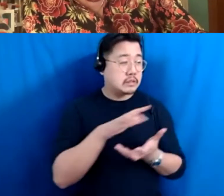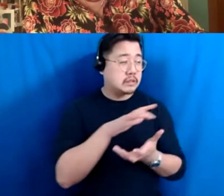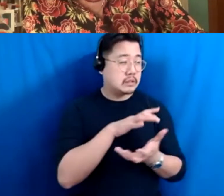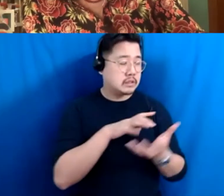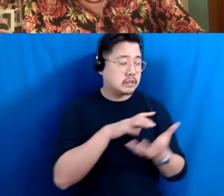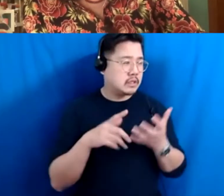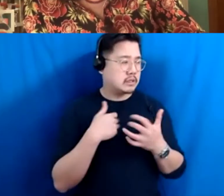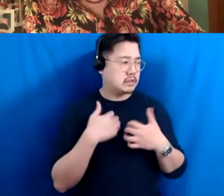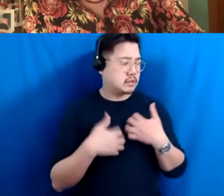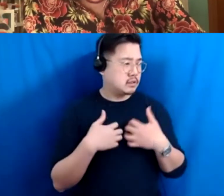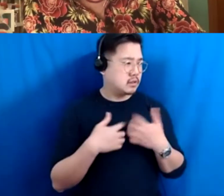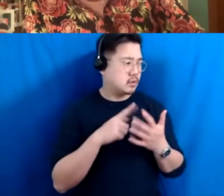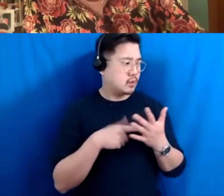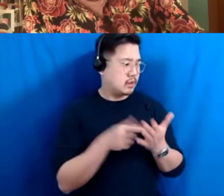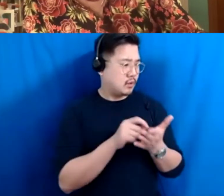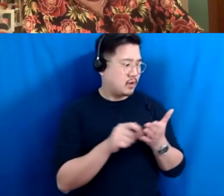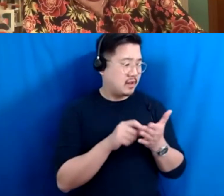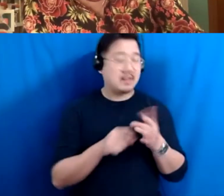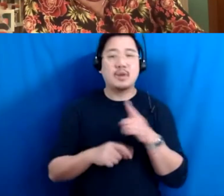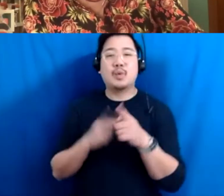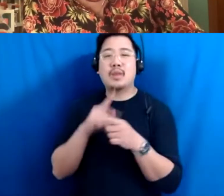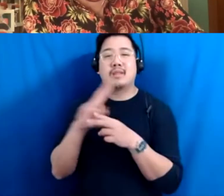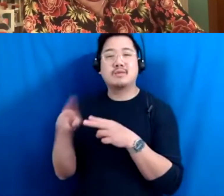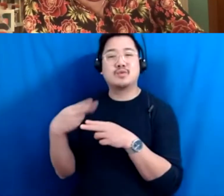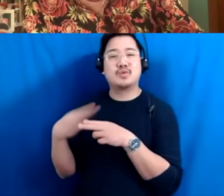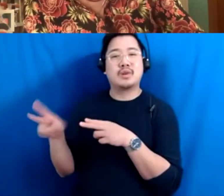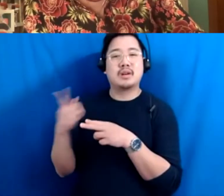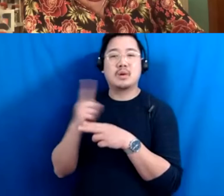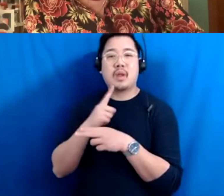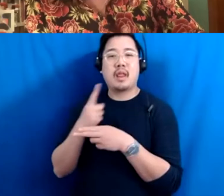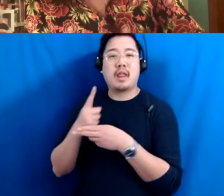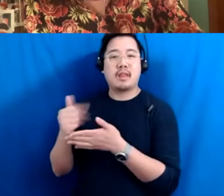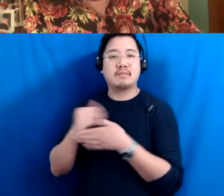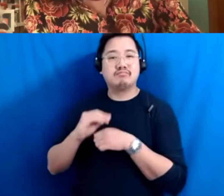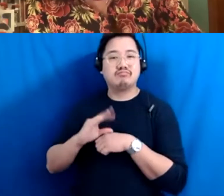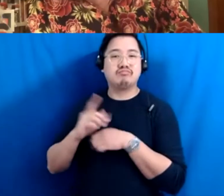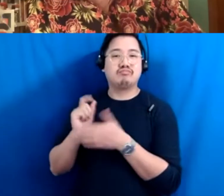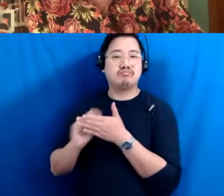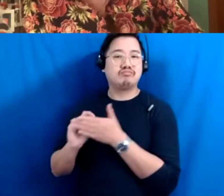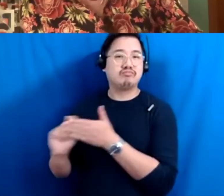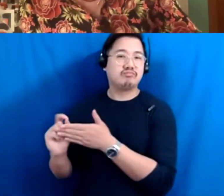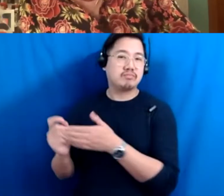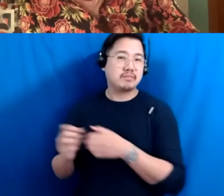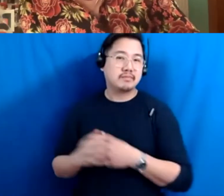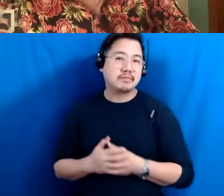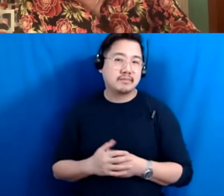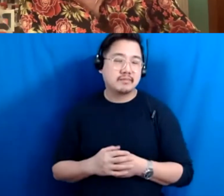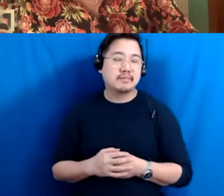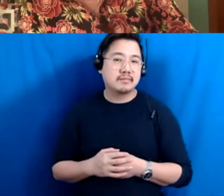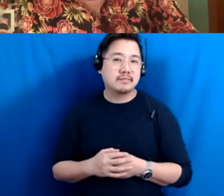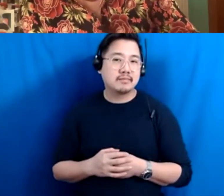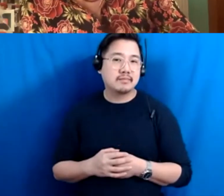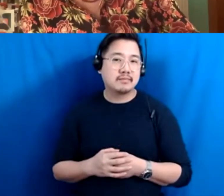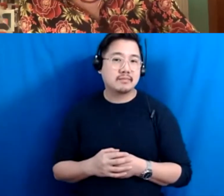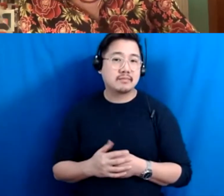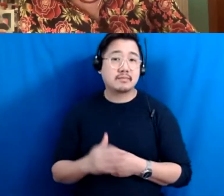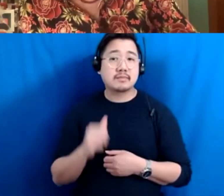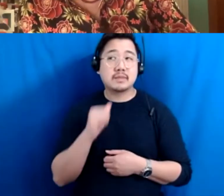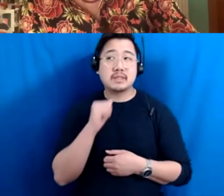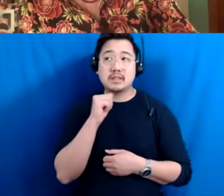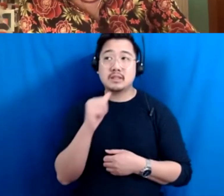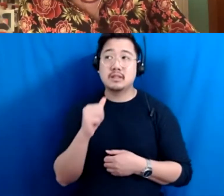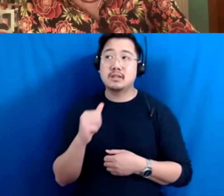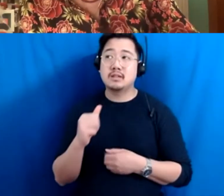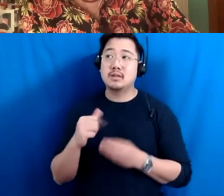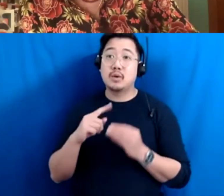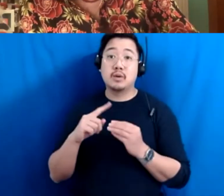questioning when I was writing the book. So it did help. It really did. And it wasn't just the blizzard of creative